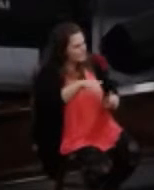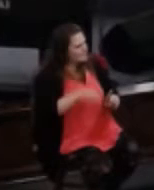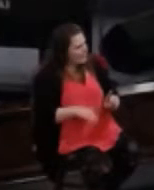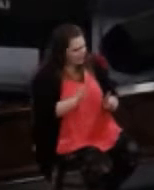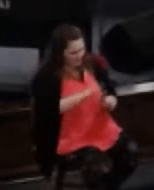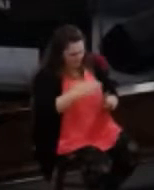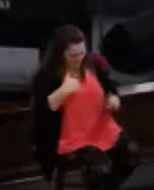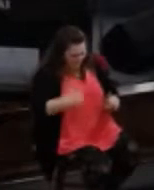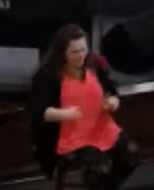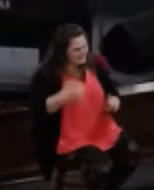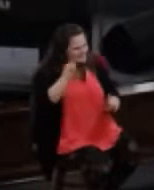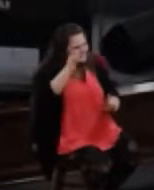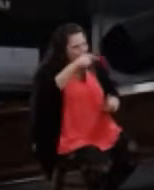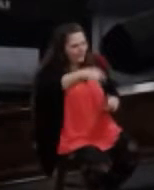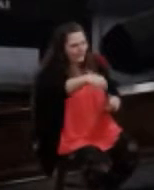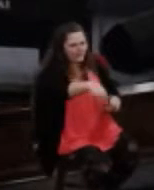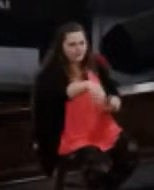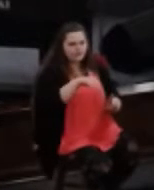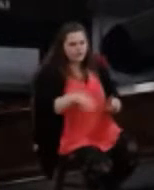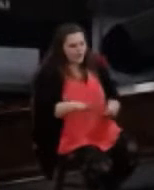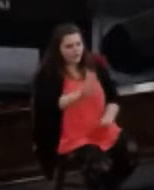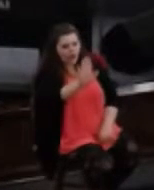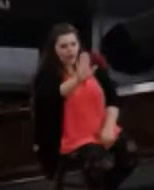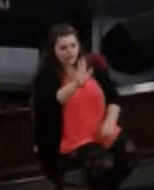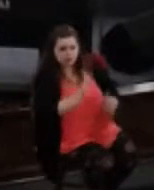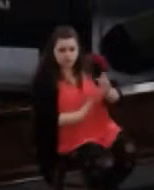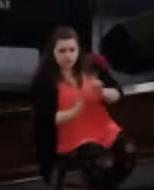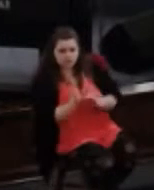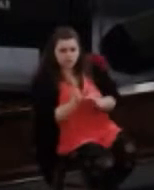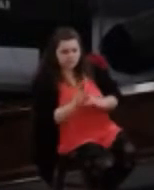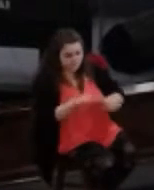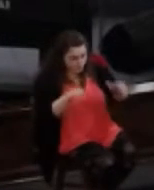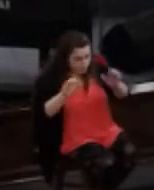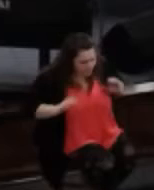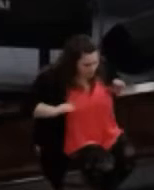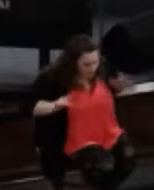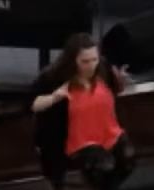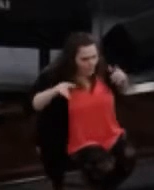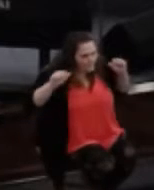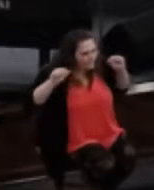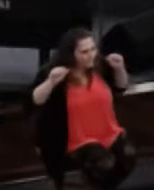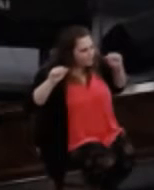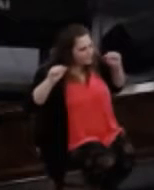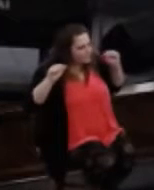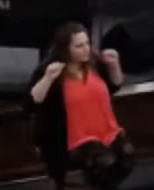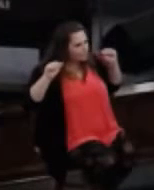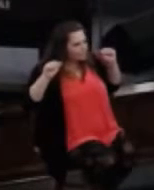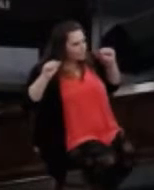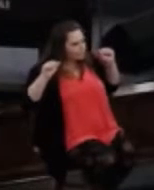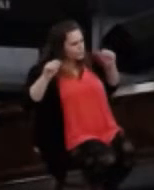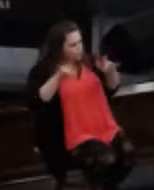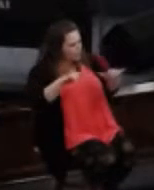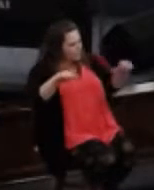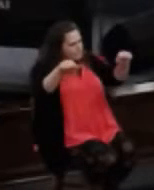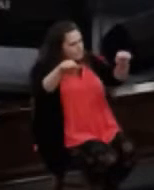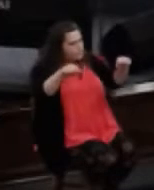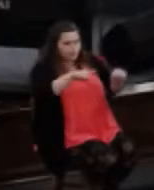remains are in their graves, but not Jesus. If you were to visit the place where Jesus was buried, what do you think you'd